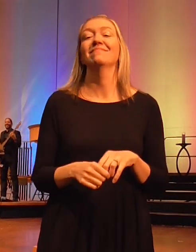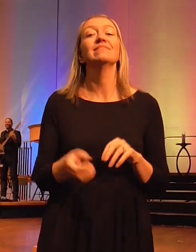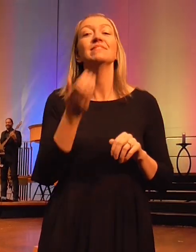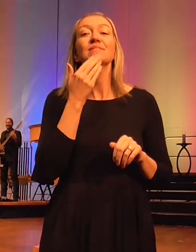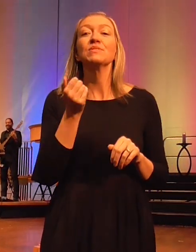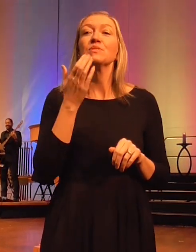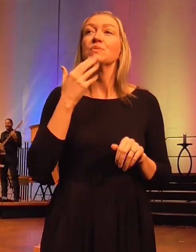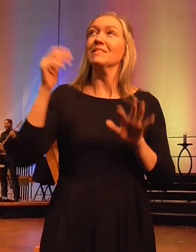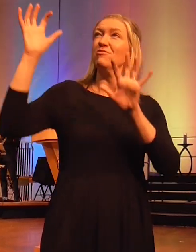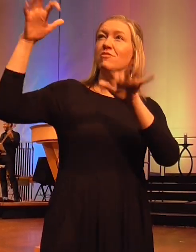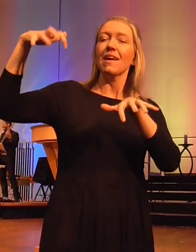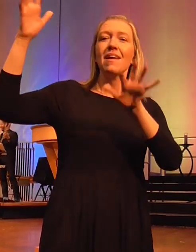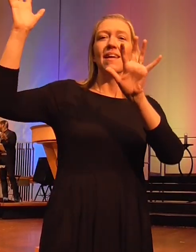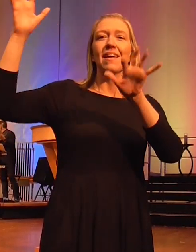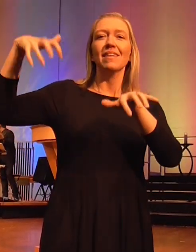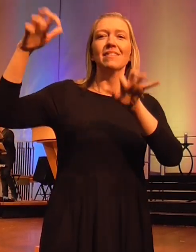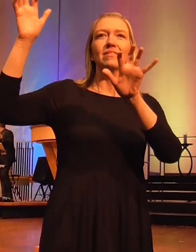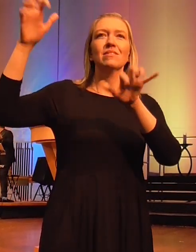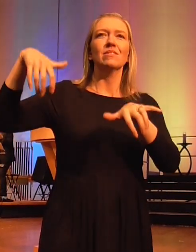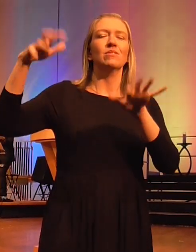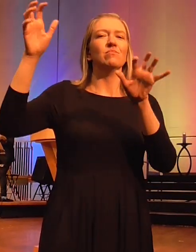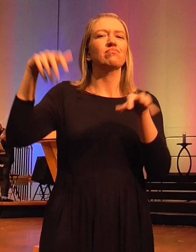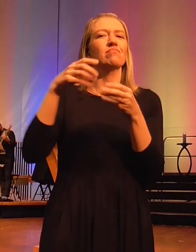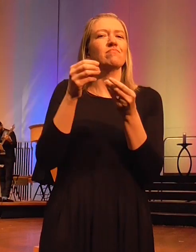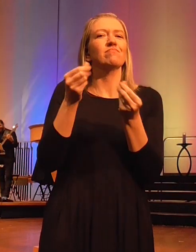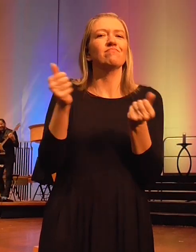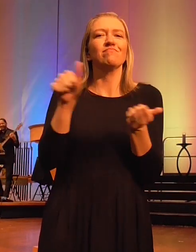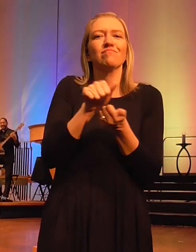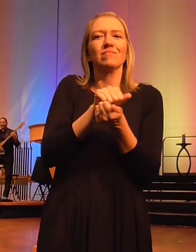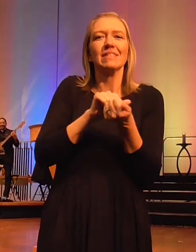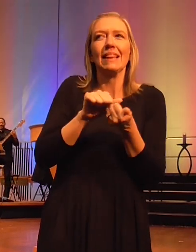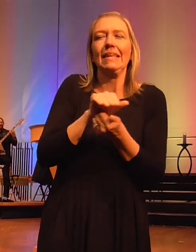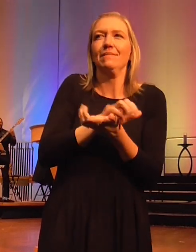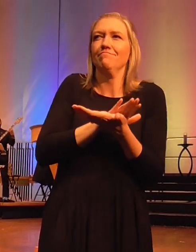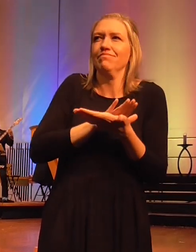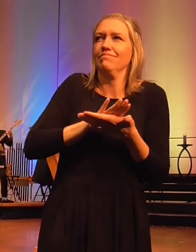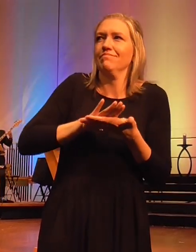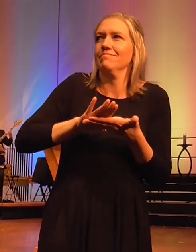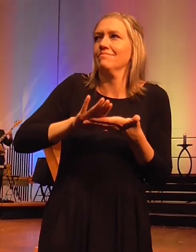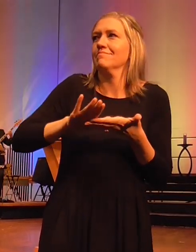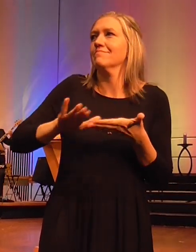Sweet rain that washes me clean.